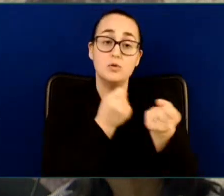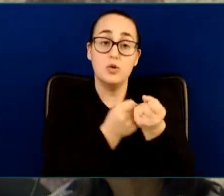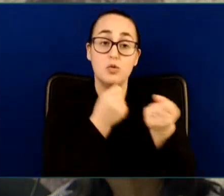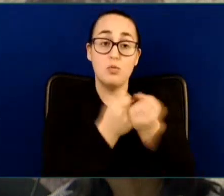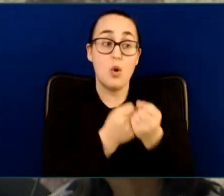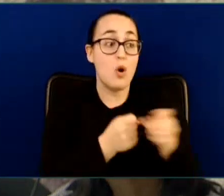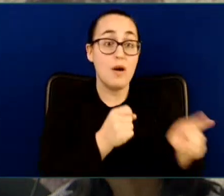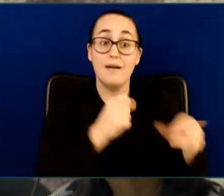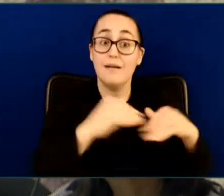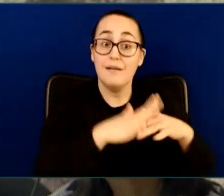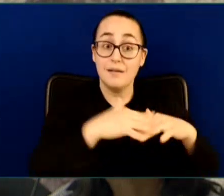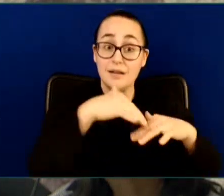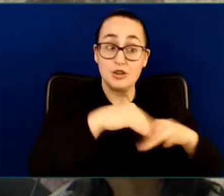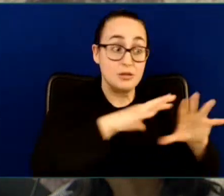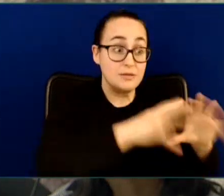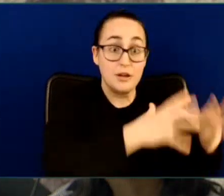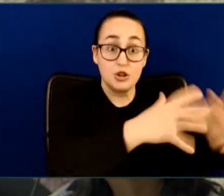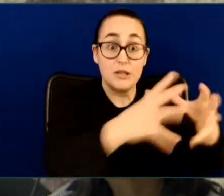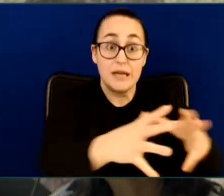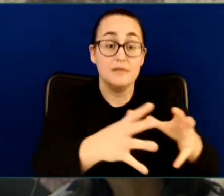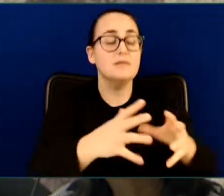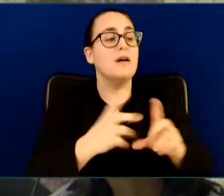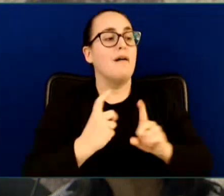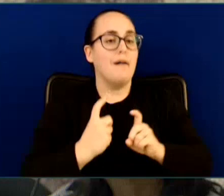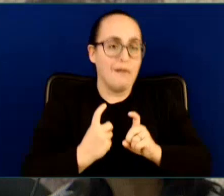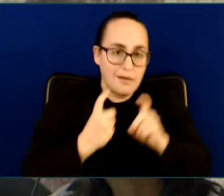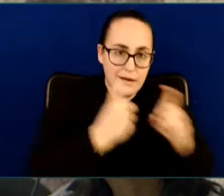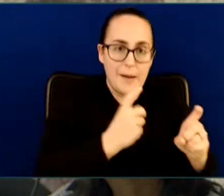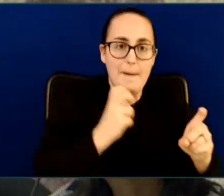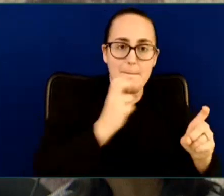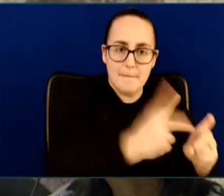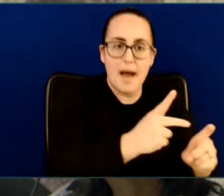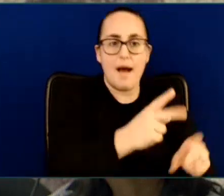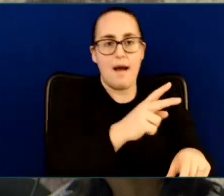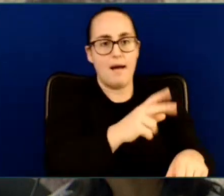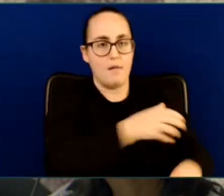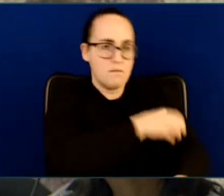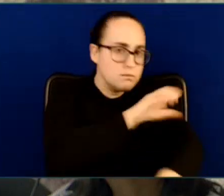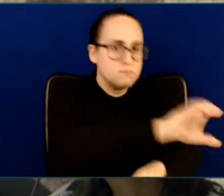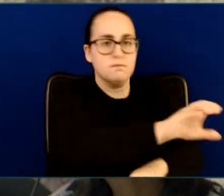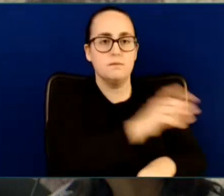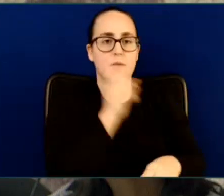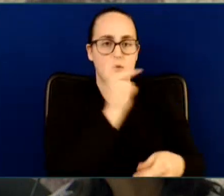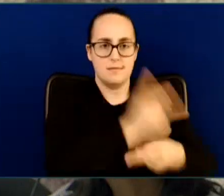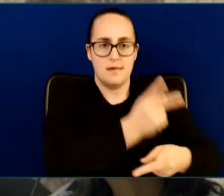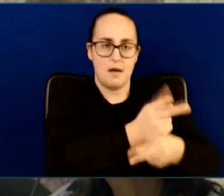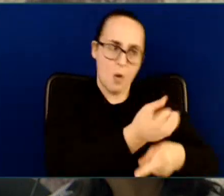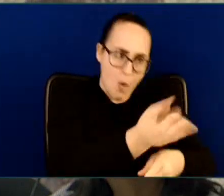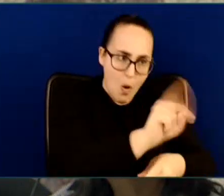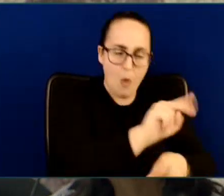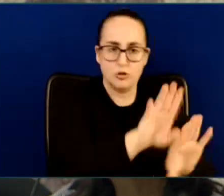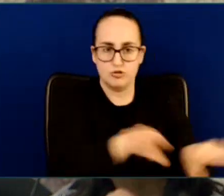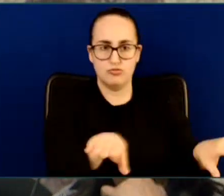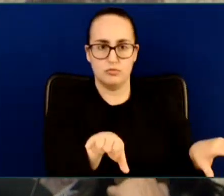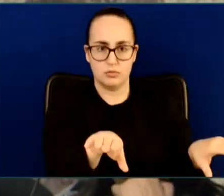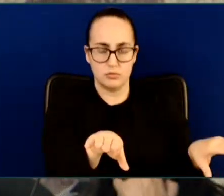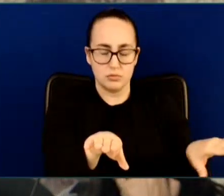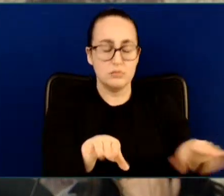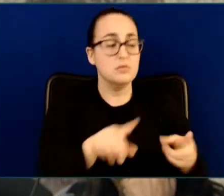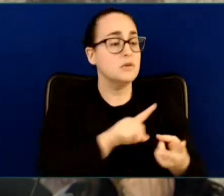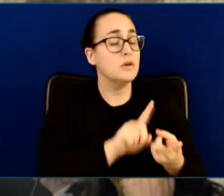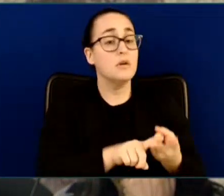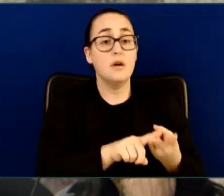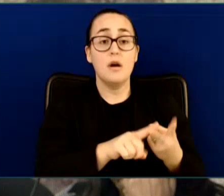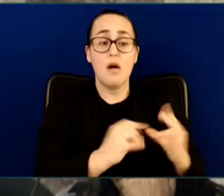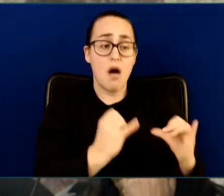right of jurisdiction over child and youth family services. We harmonised the rates for care so that children and youth